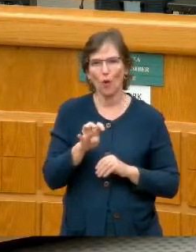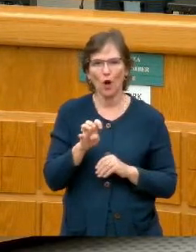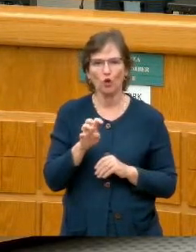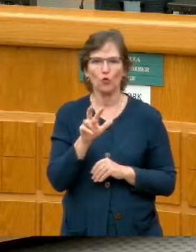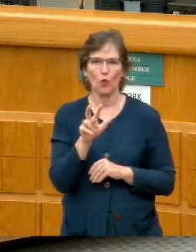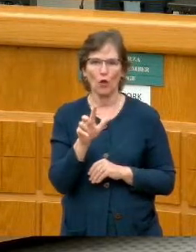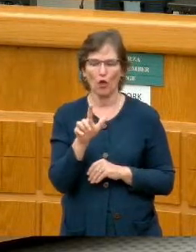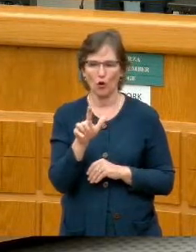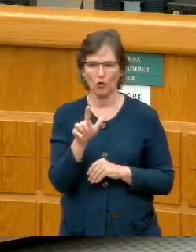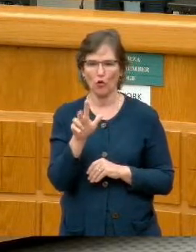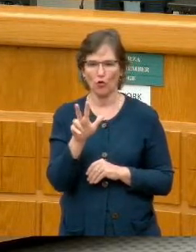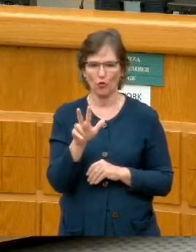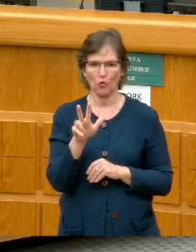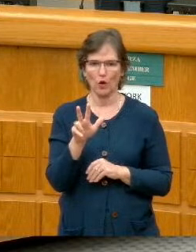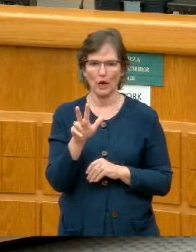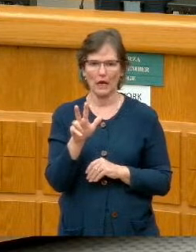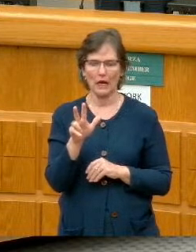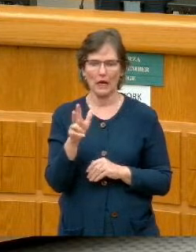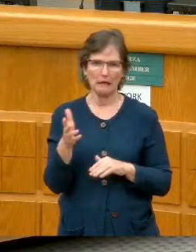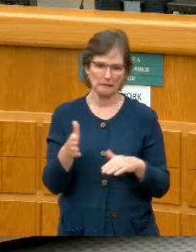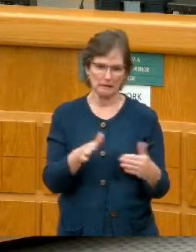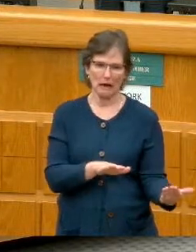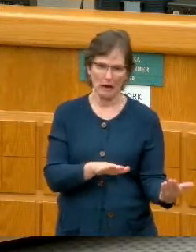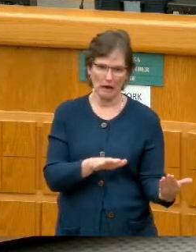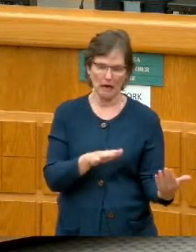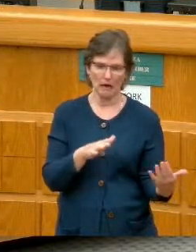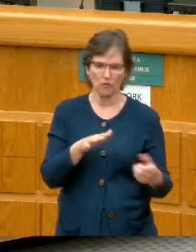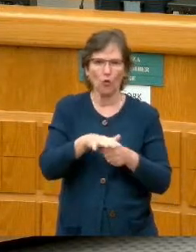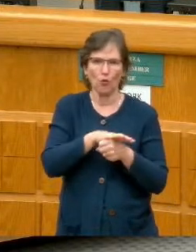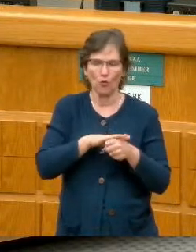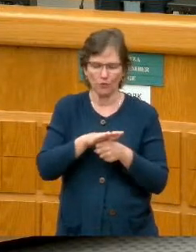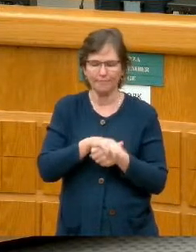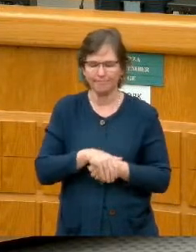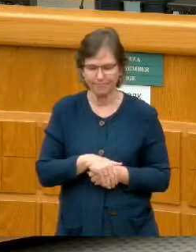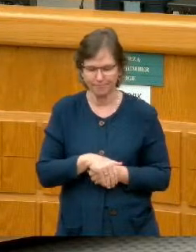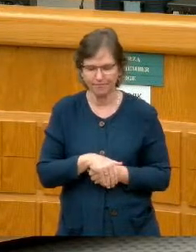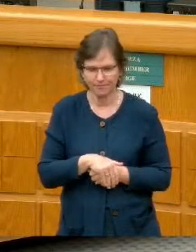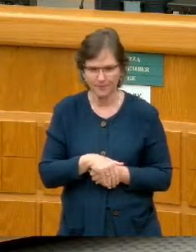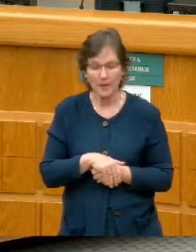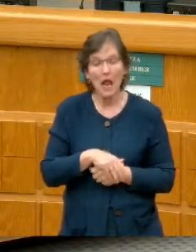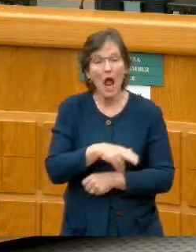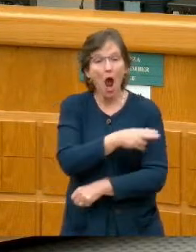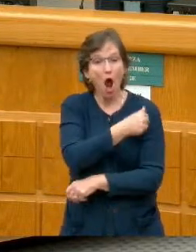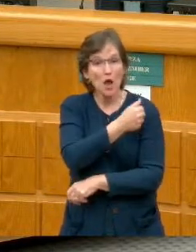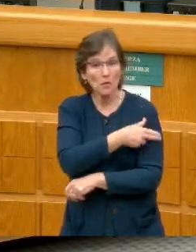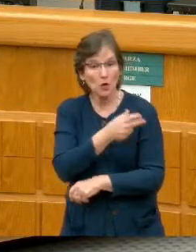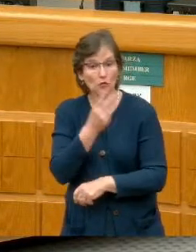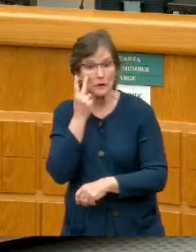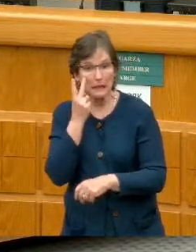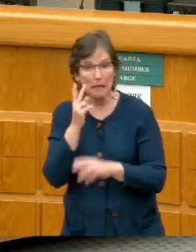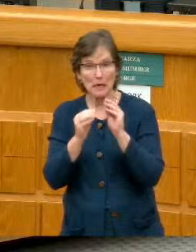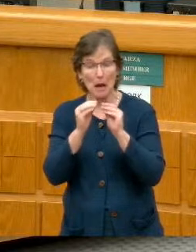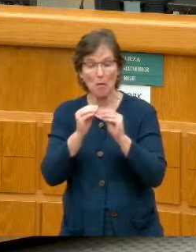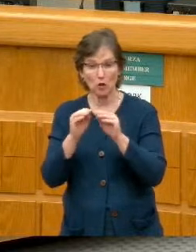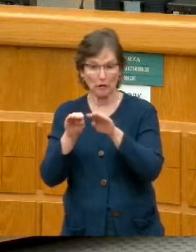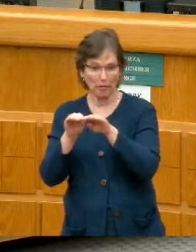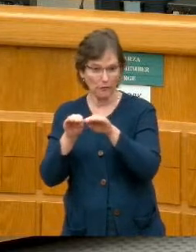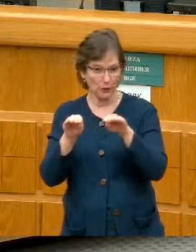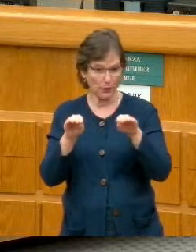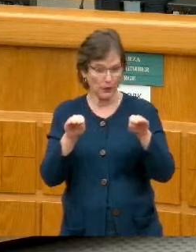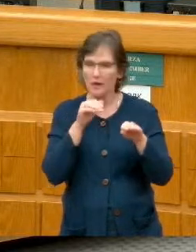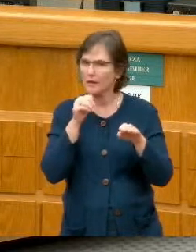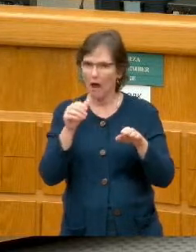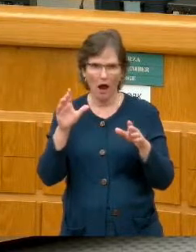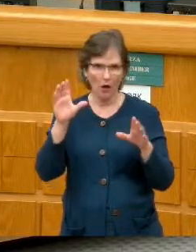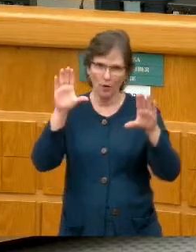COVID-19. If we look at the hospitalizations, you can see that it's level. It's no longer going down. Over the past 2 weeks, the